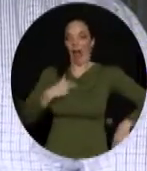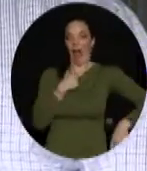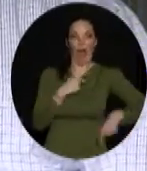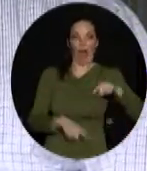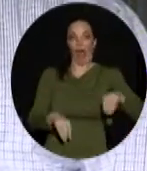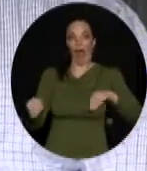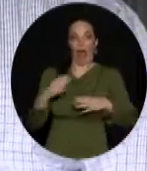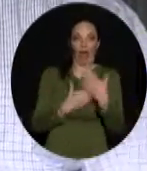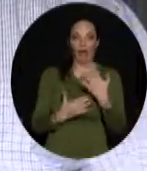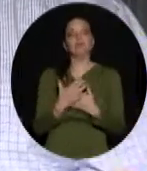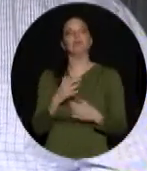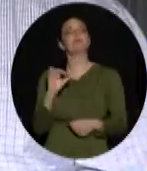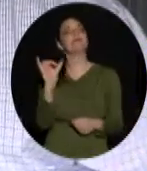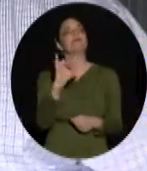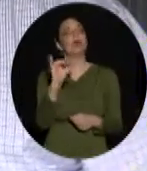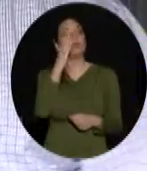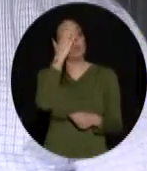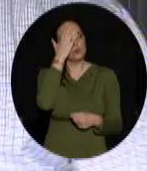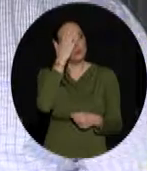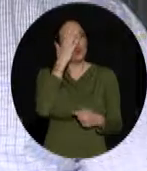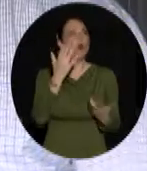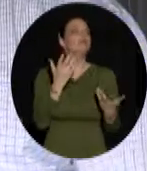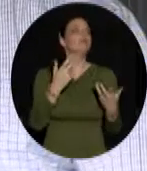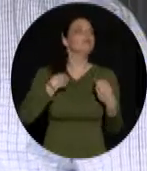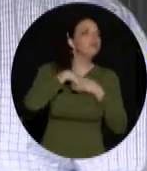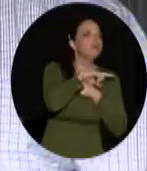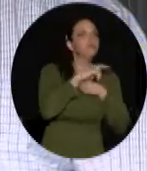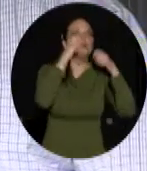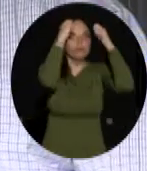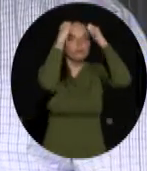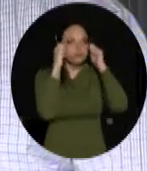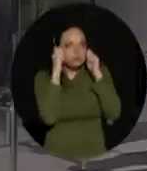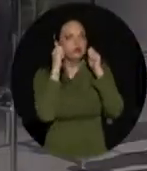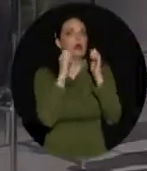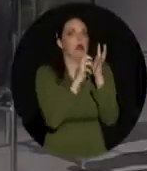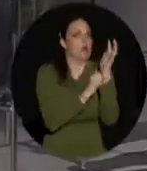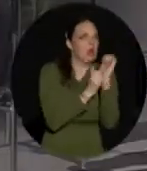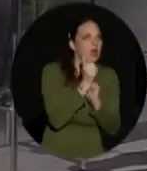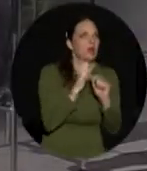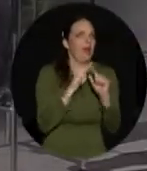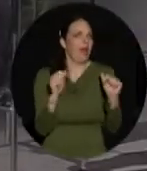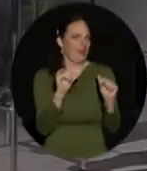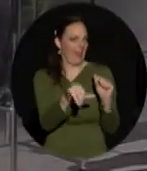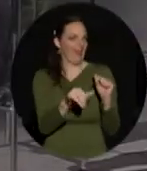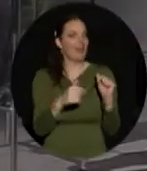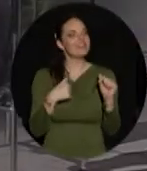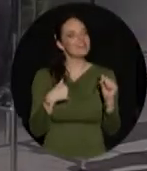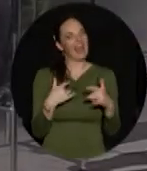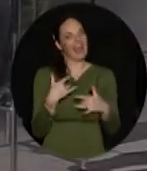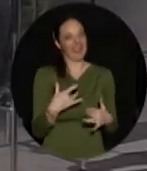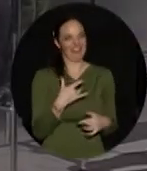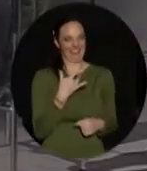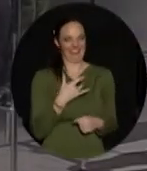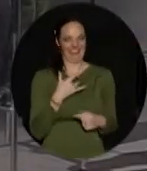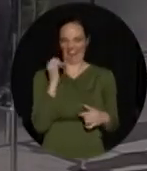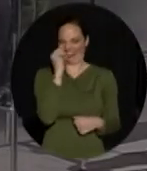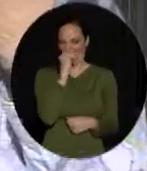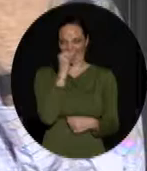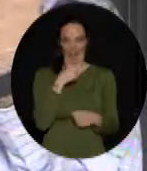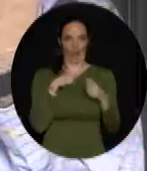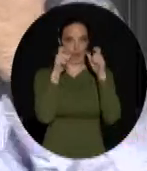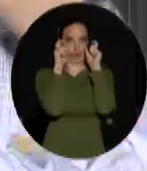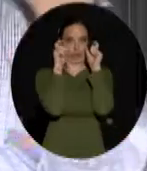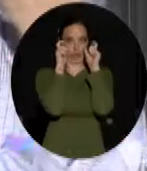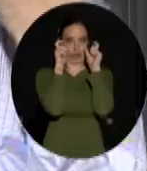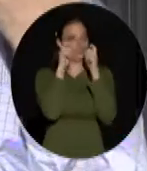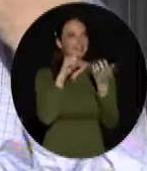your extremities. Wearing hats, wearing gloves, scarves, things like that. I oftentimes kind of feel silly walking around wearing sunglasses